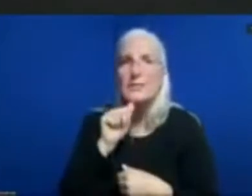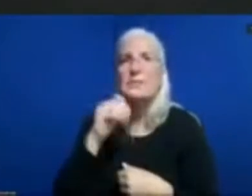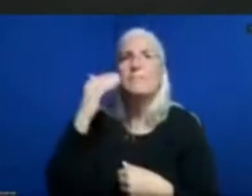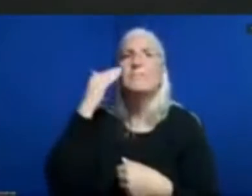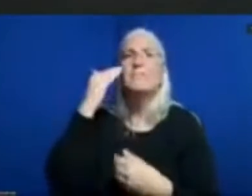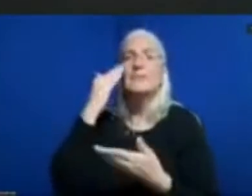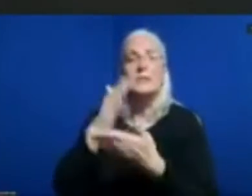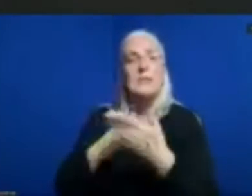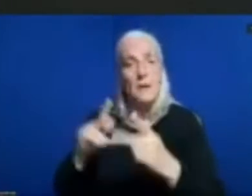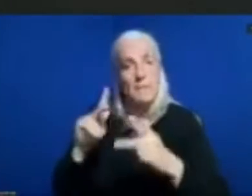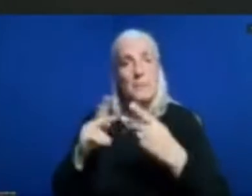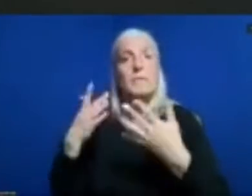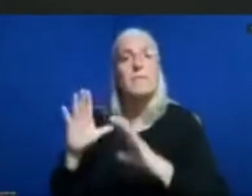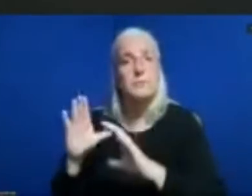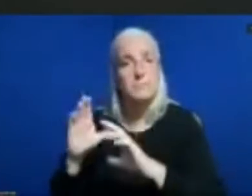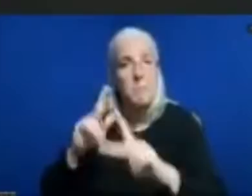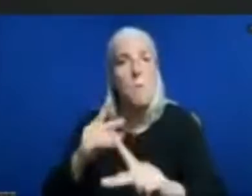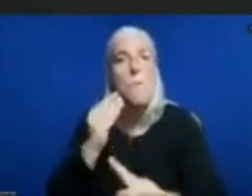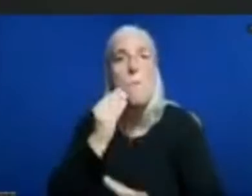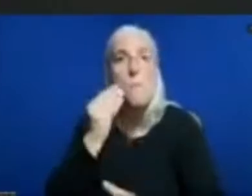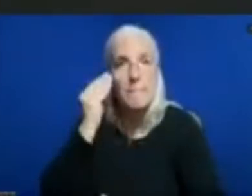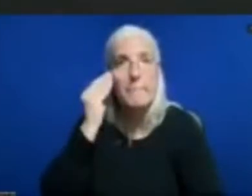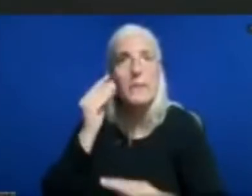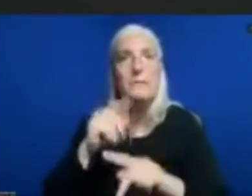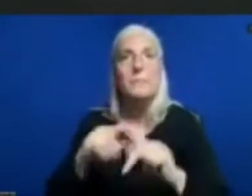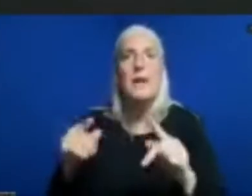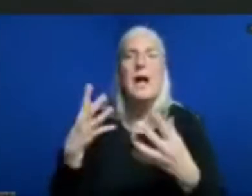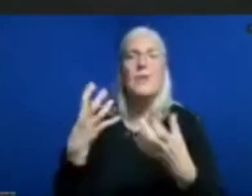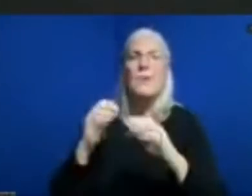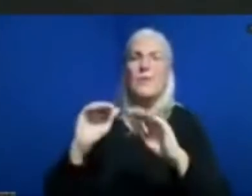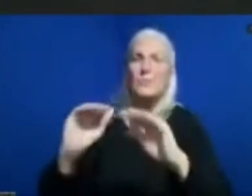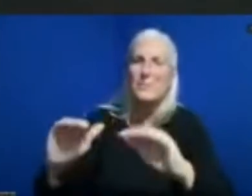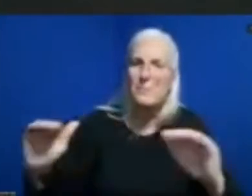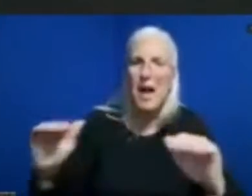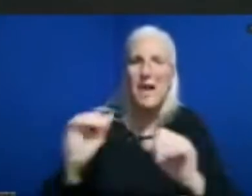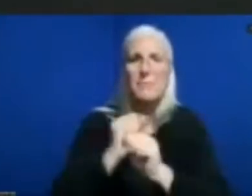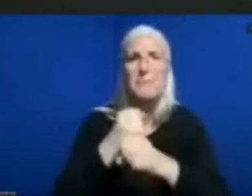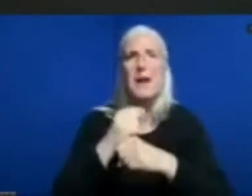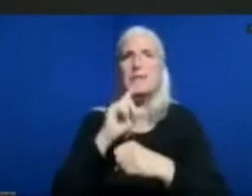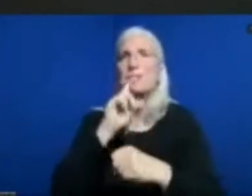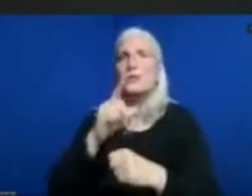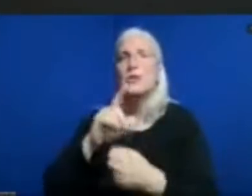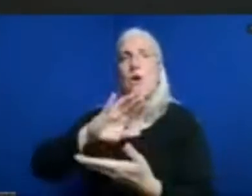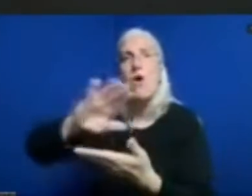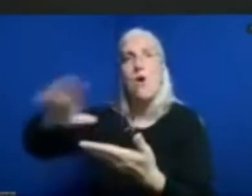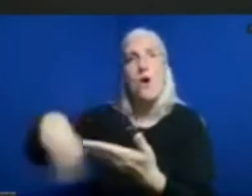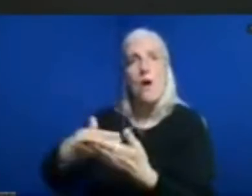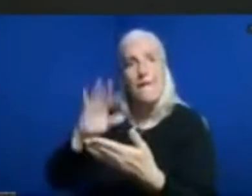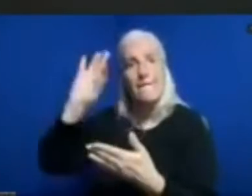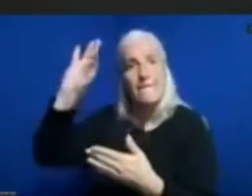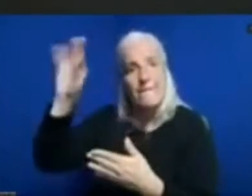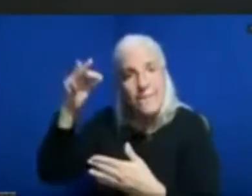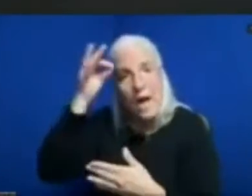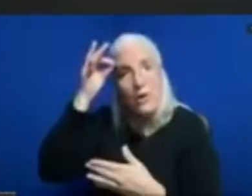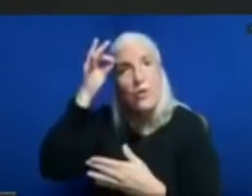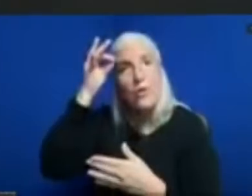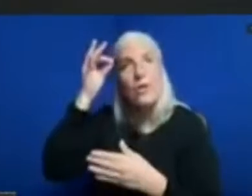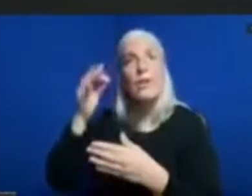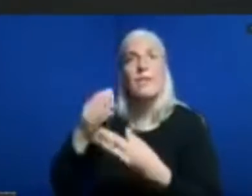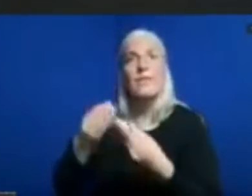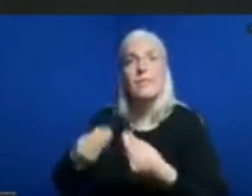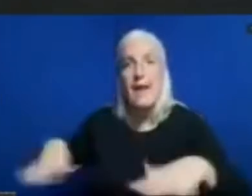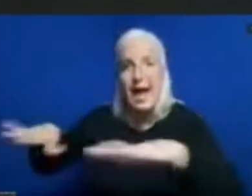everyone that our federal lands in and around the fire area are closed. This is to help protect our firefighters and that they don't